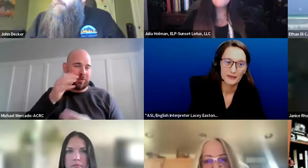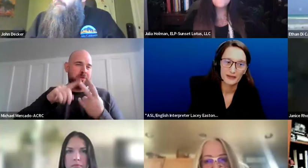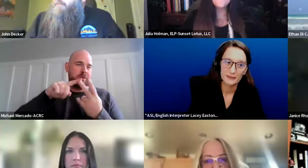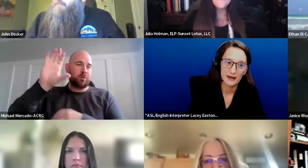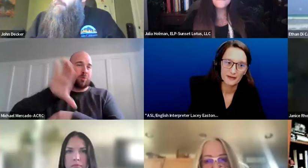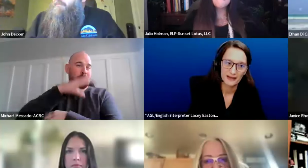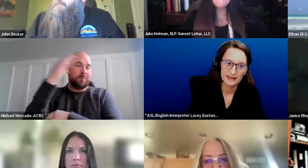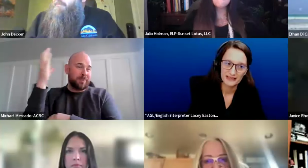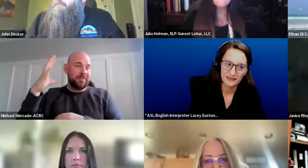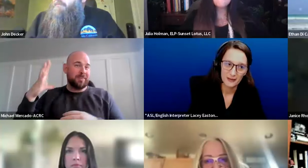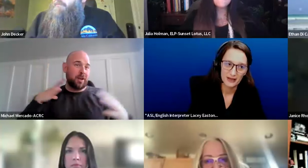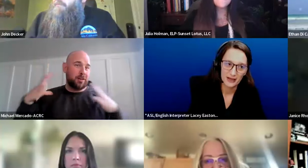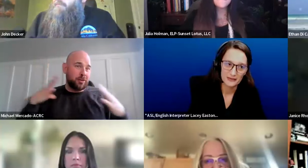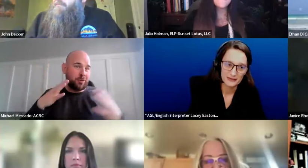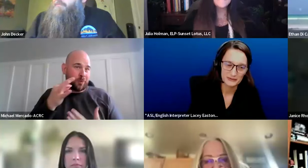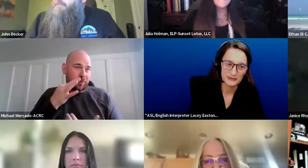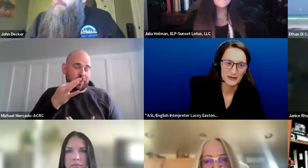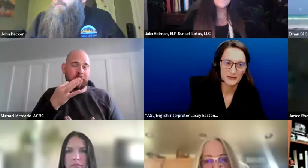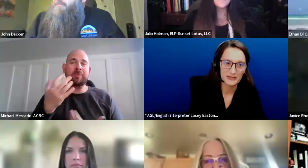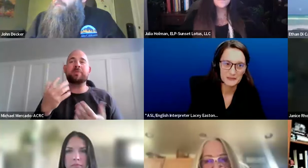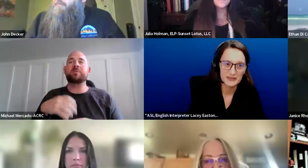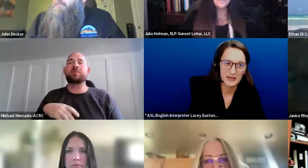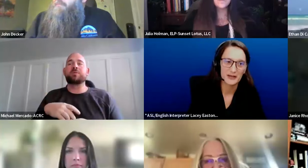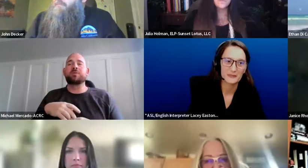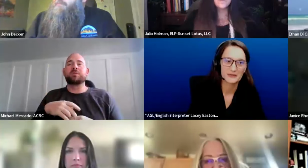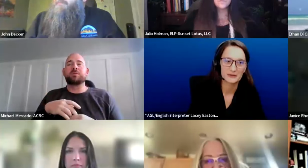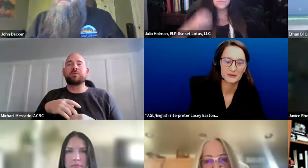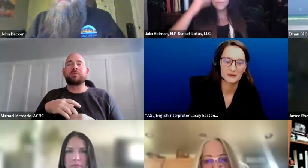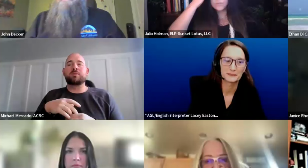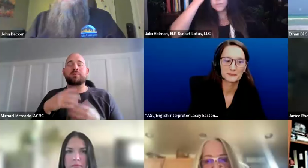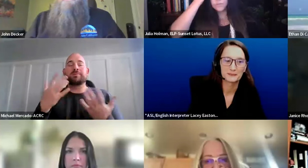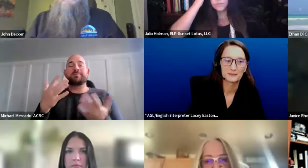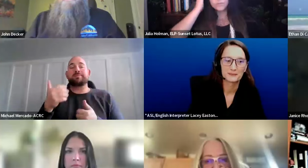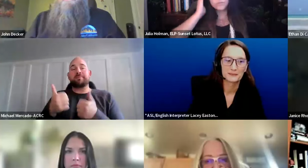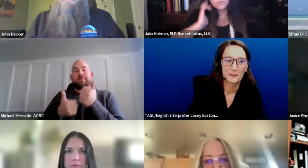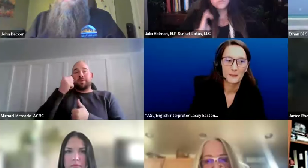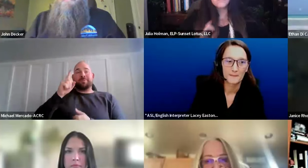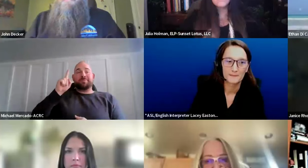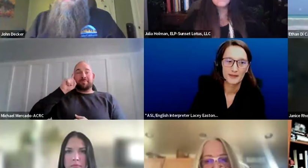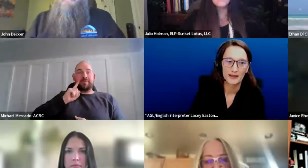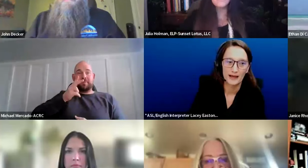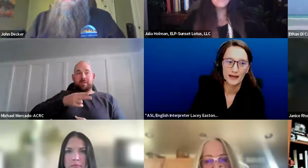so thinking about Thanksgiving coming up soon and Christmas coming up soon,